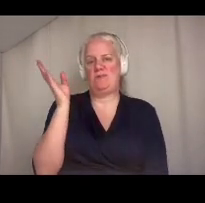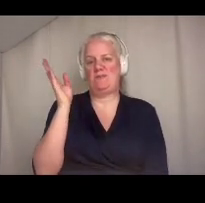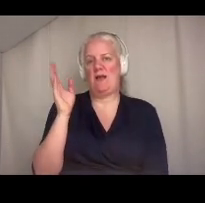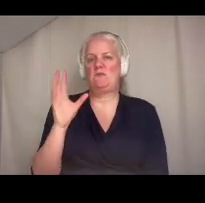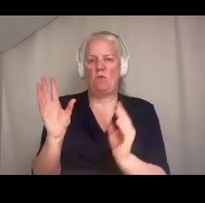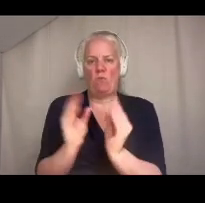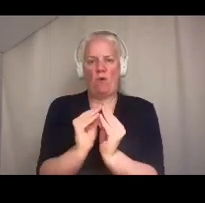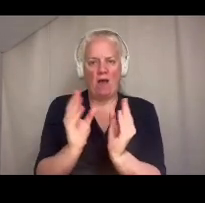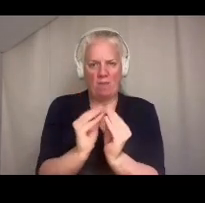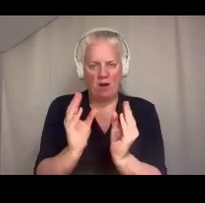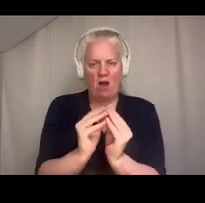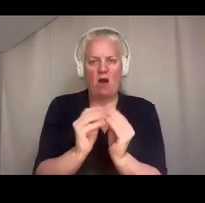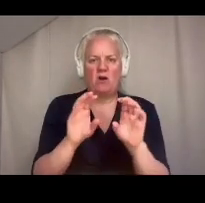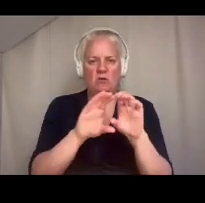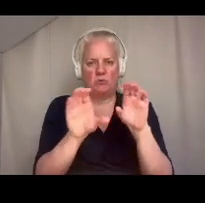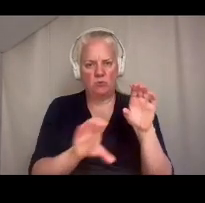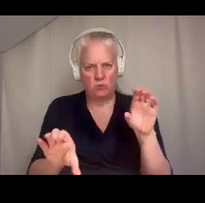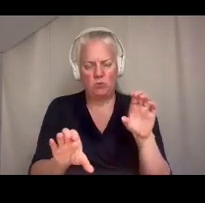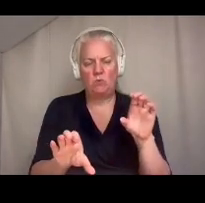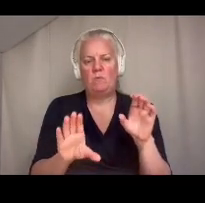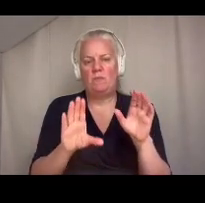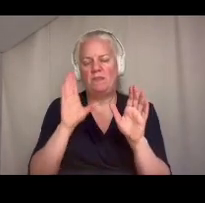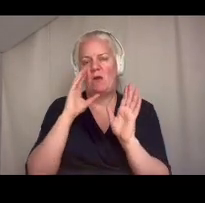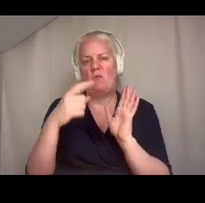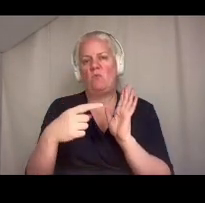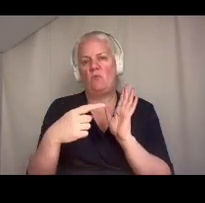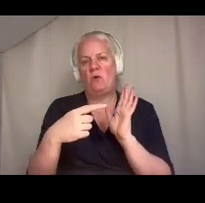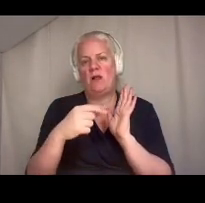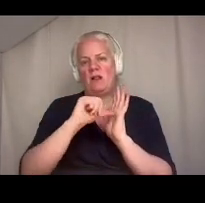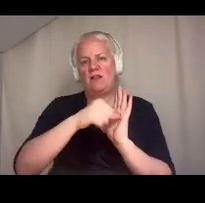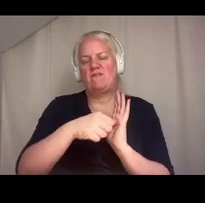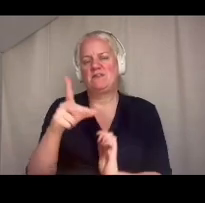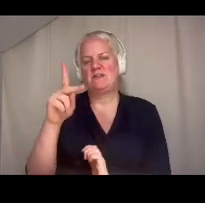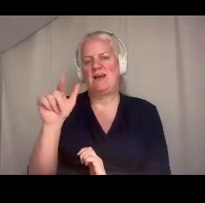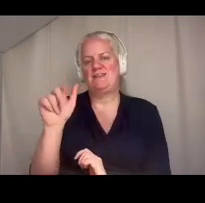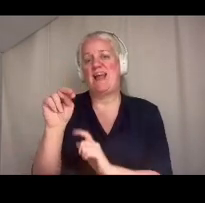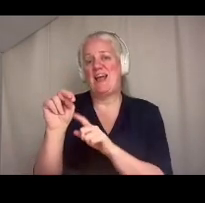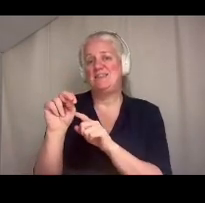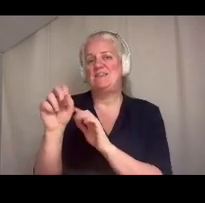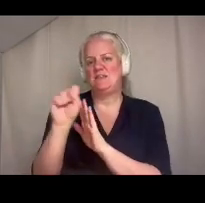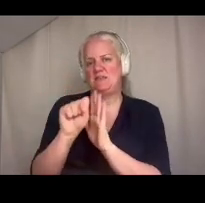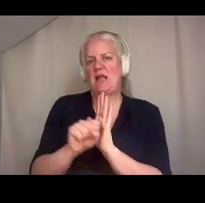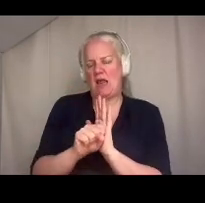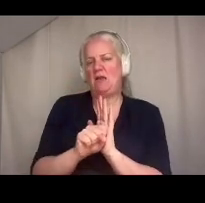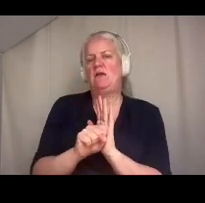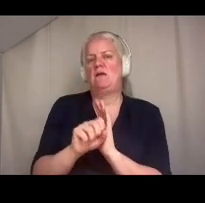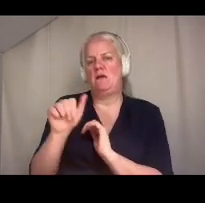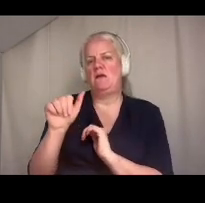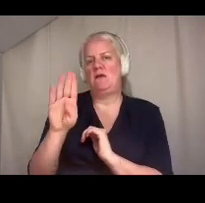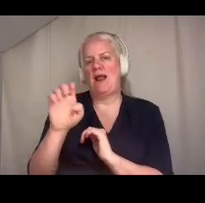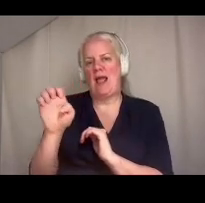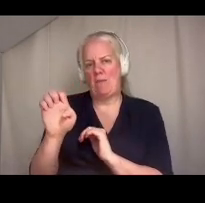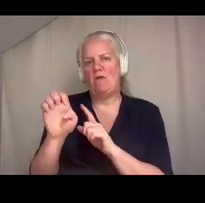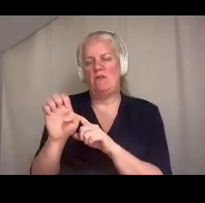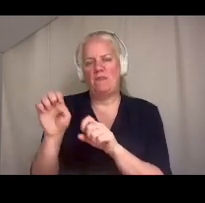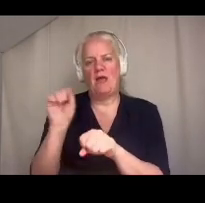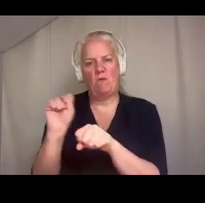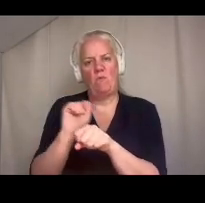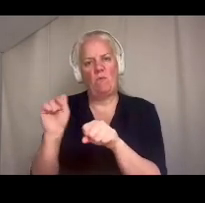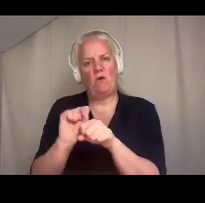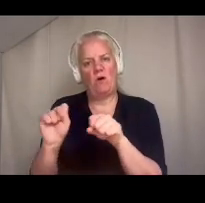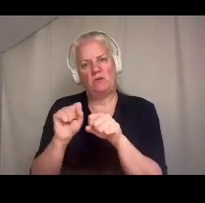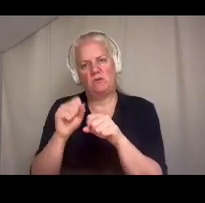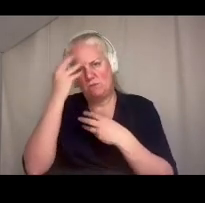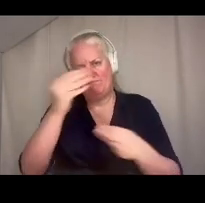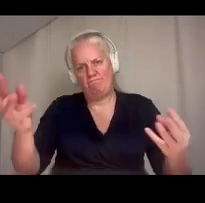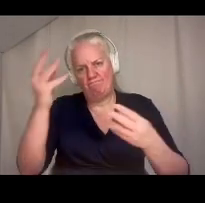that will be showcasing the Kansas ABLE program and their initiatives to increase awareness of ABLE accounts. And